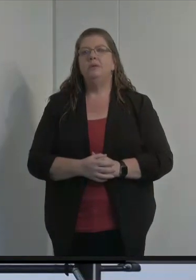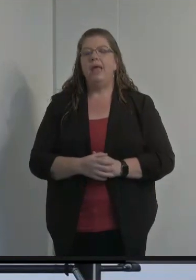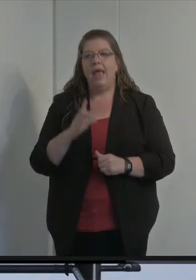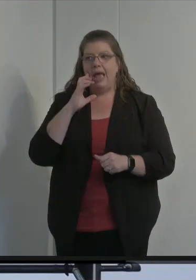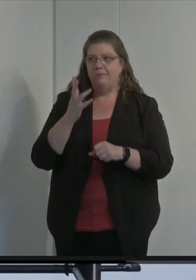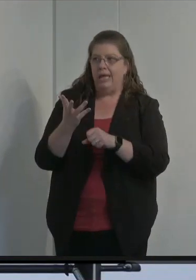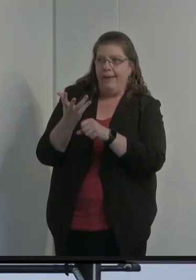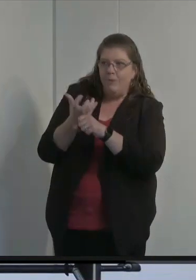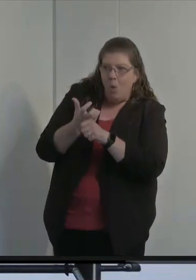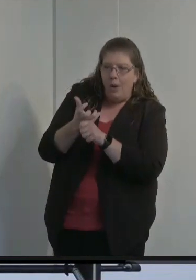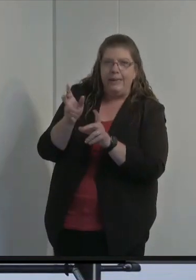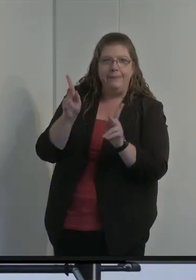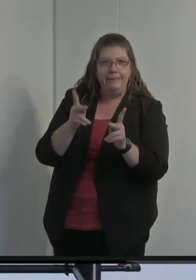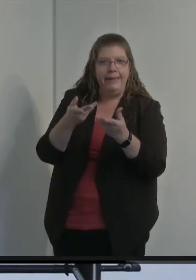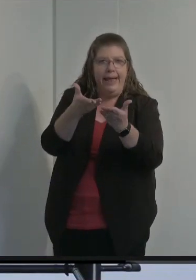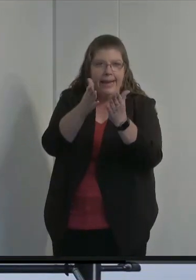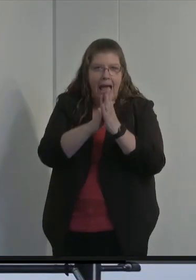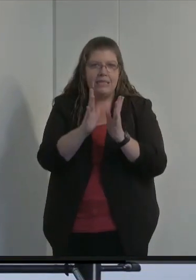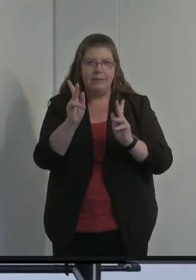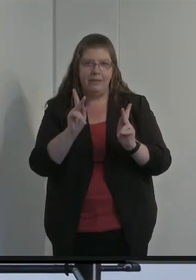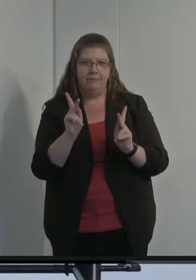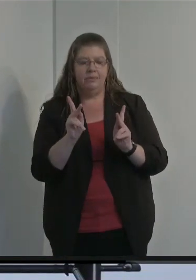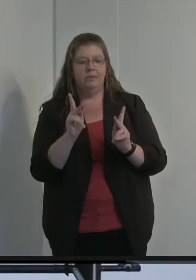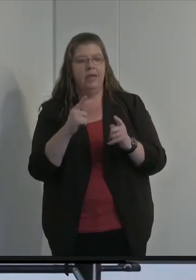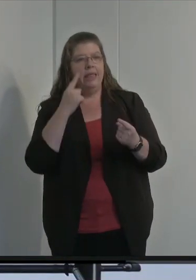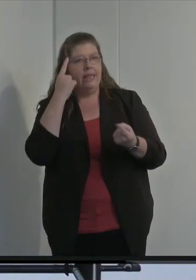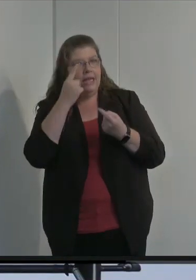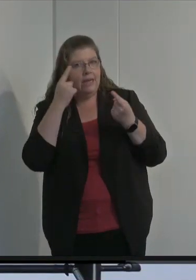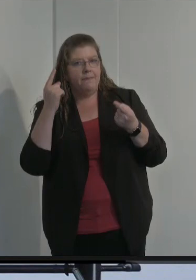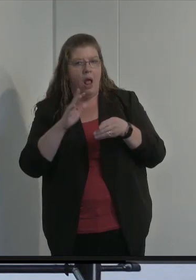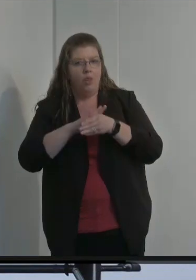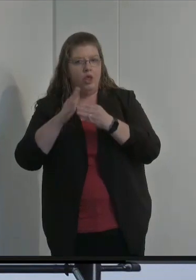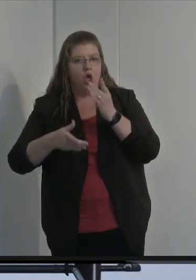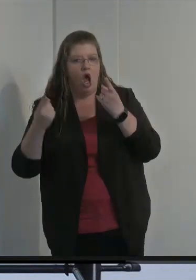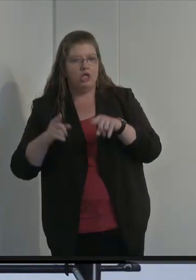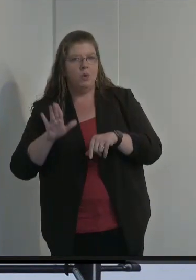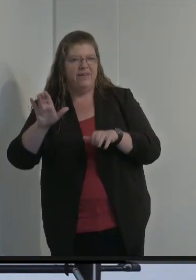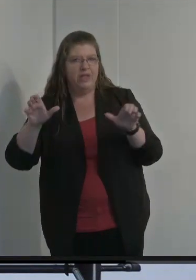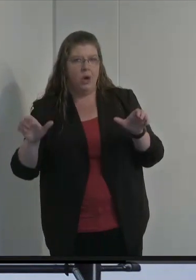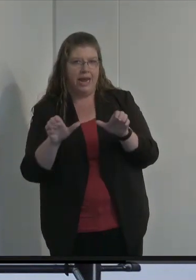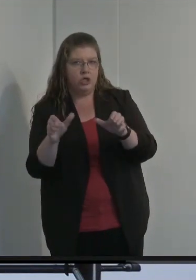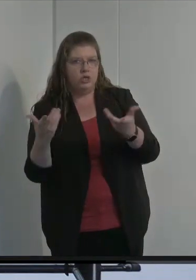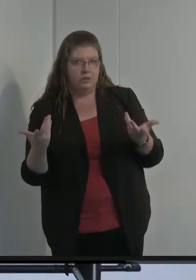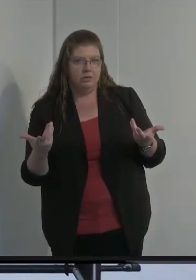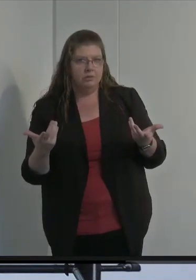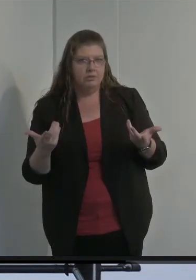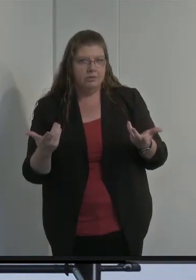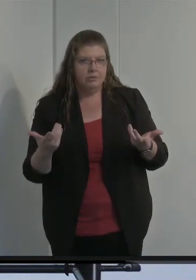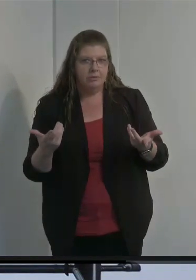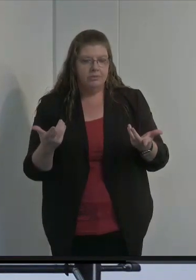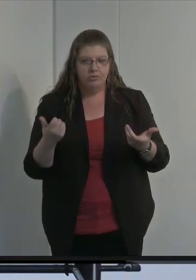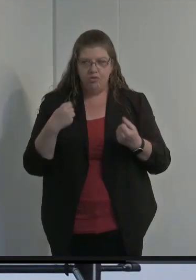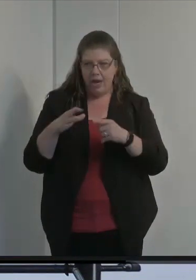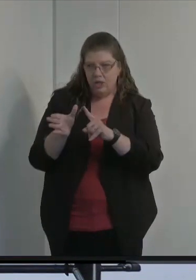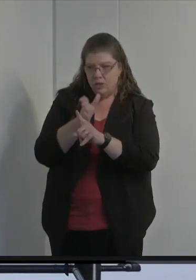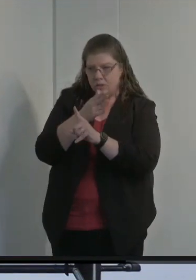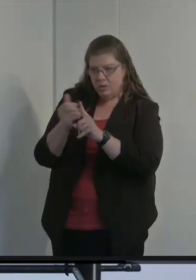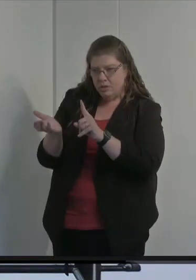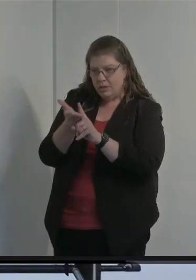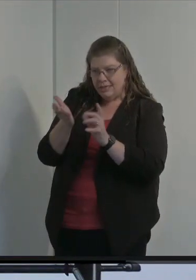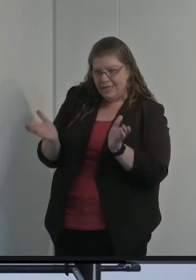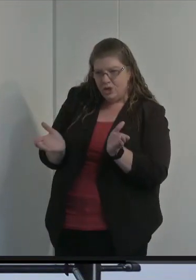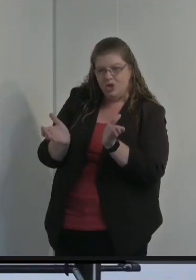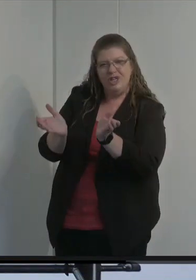imploring people and asking people to think about the consequences of their actions through persuasion and